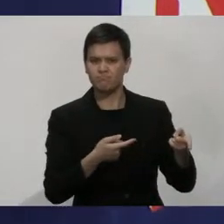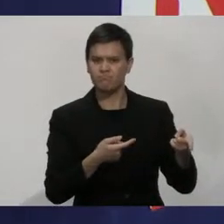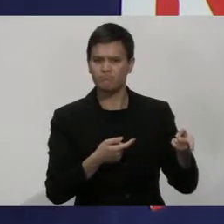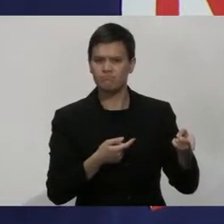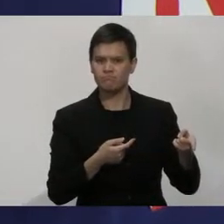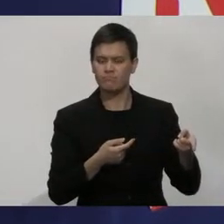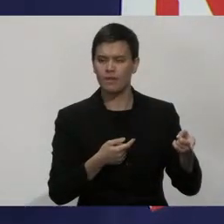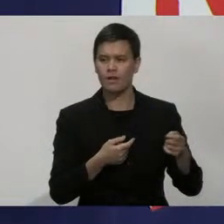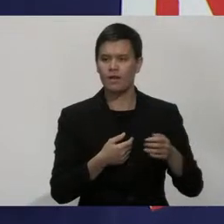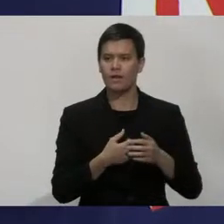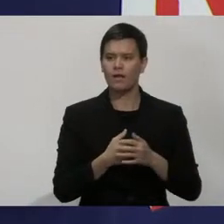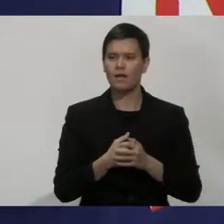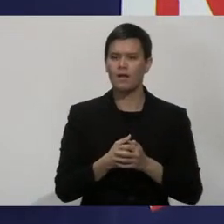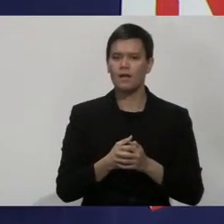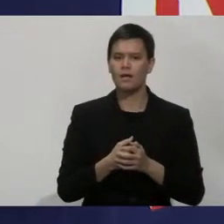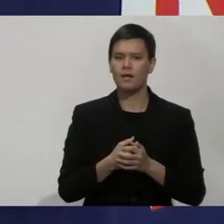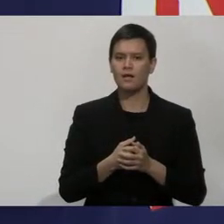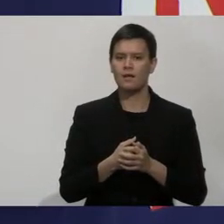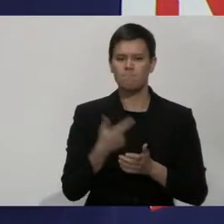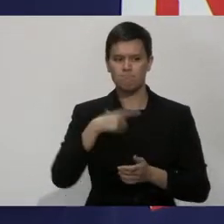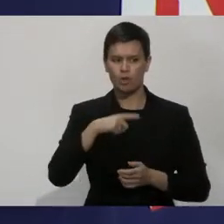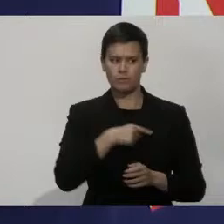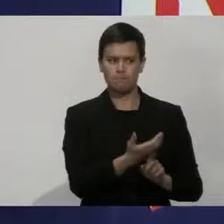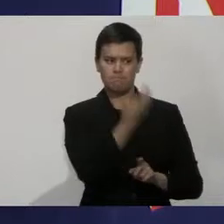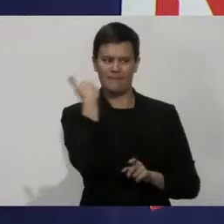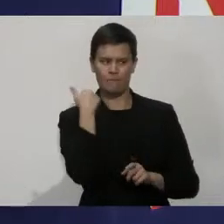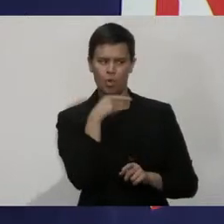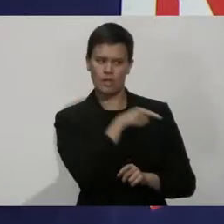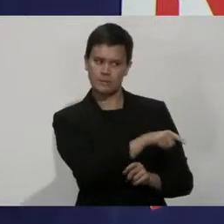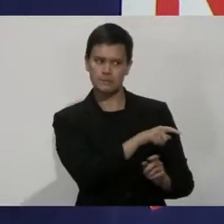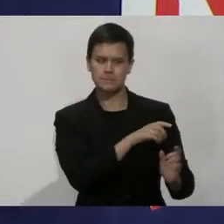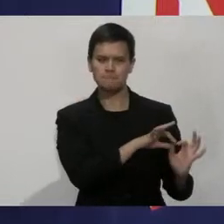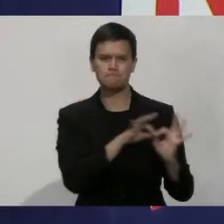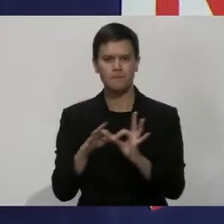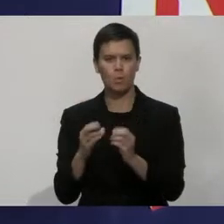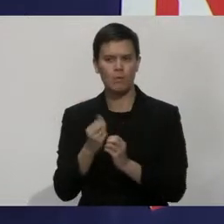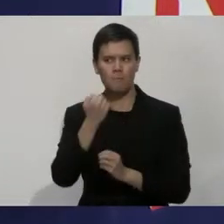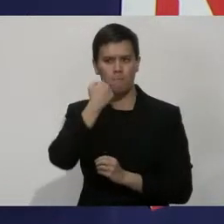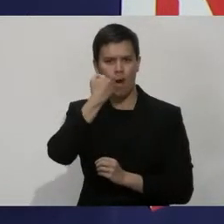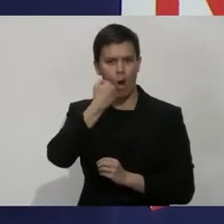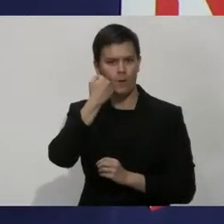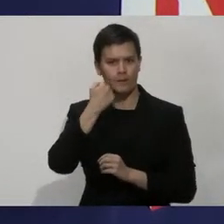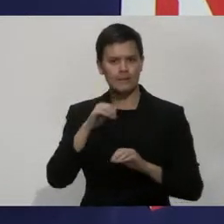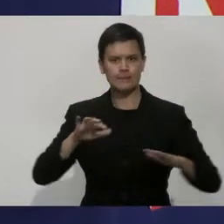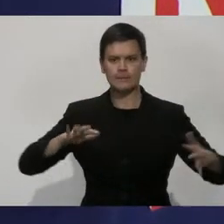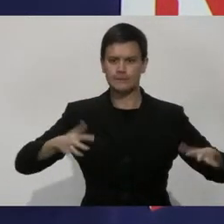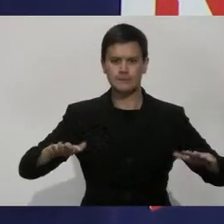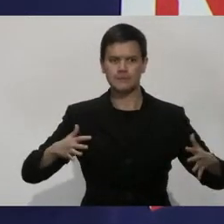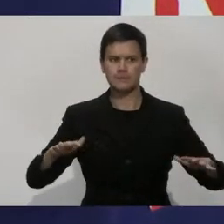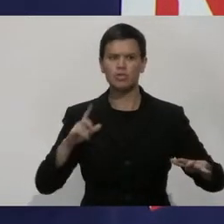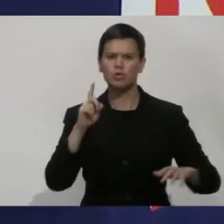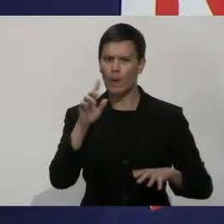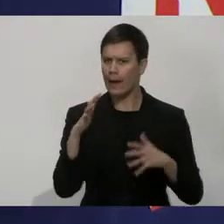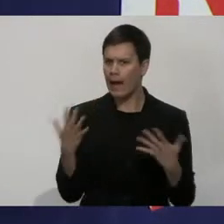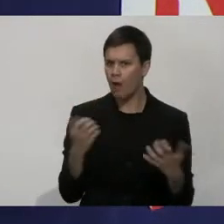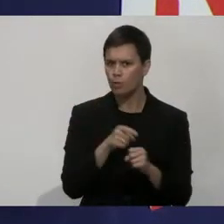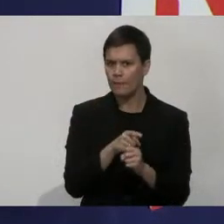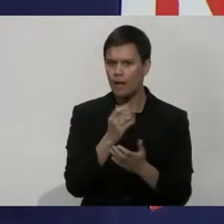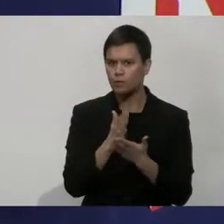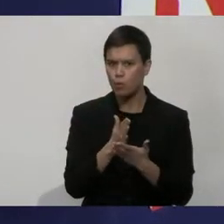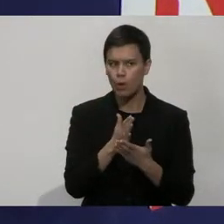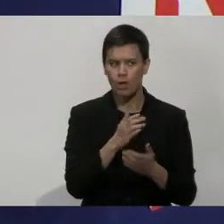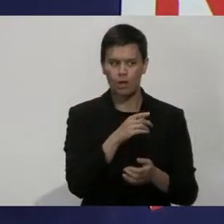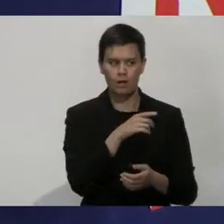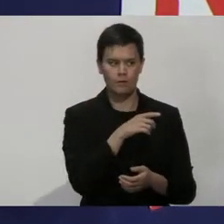Health Agency as part of the Simpson report. Will you be doing anything to sort of address those concerns and to ensure that the testing regime, which has already raised red flags from